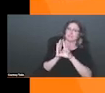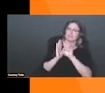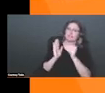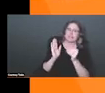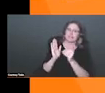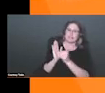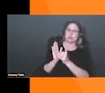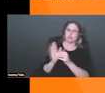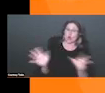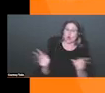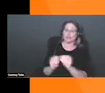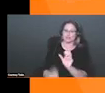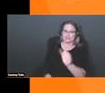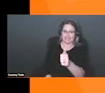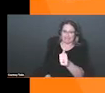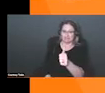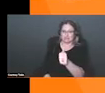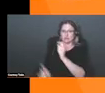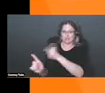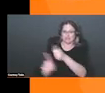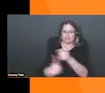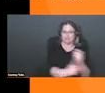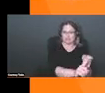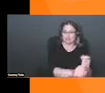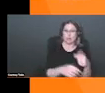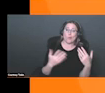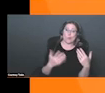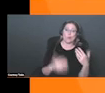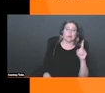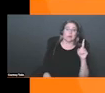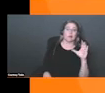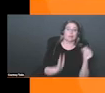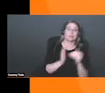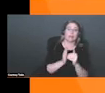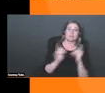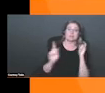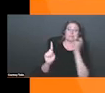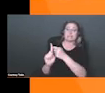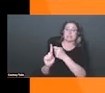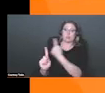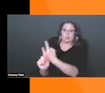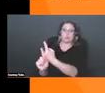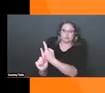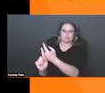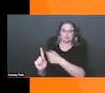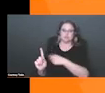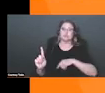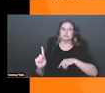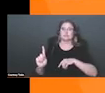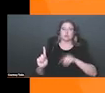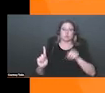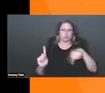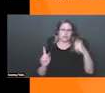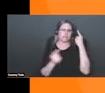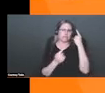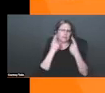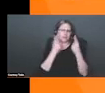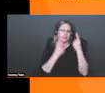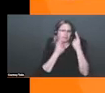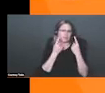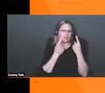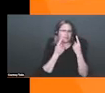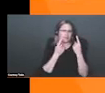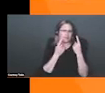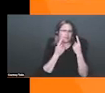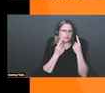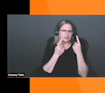$50,000 to 10 companies, or maybe it's $100,000 to one company. So these are the kinds of things you need to think about. What are